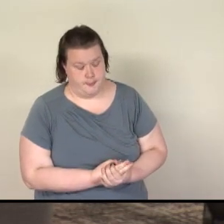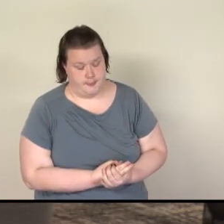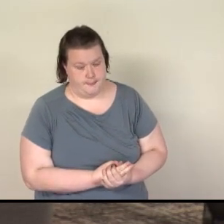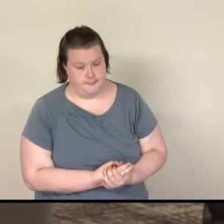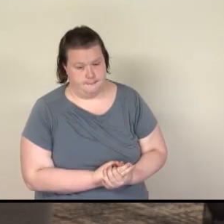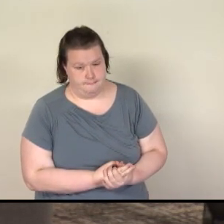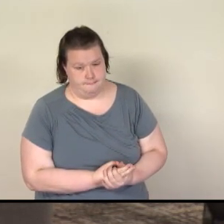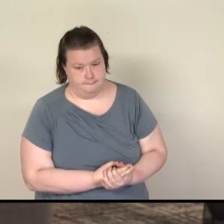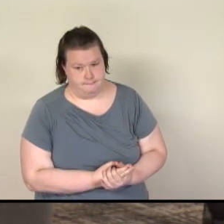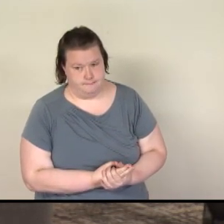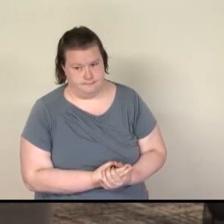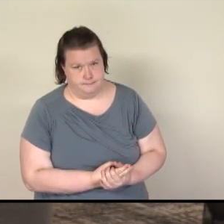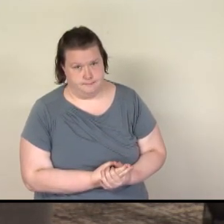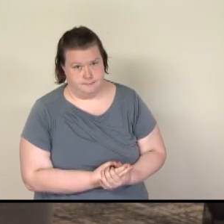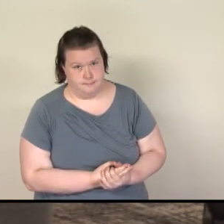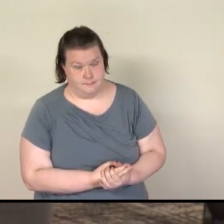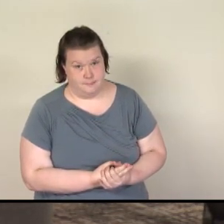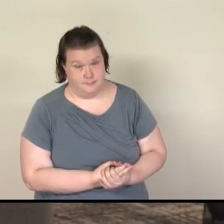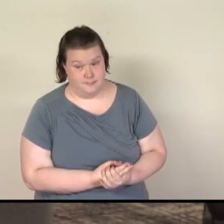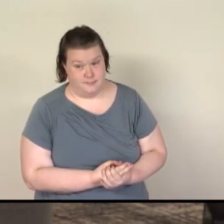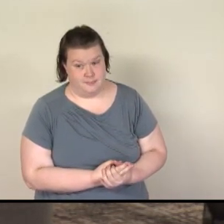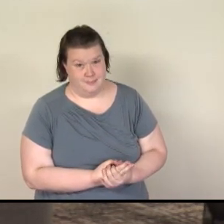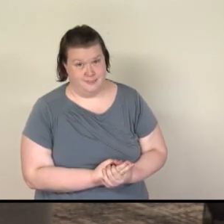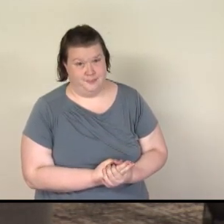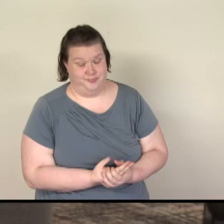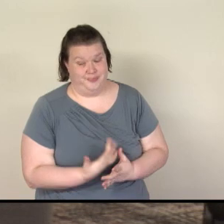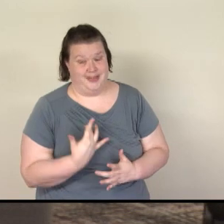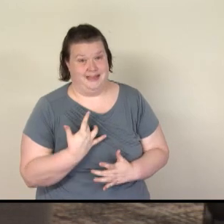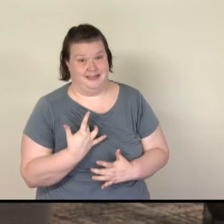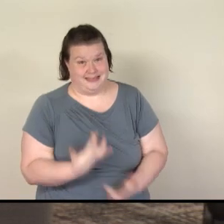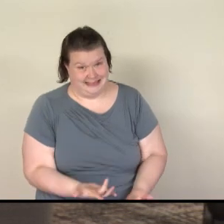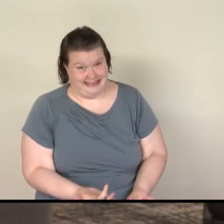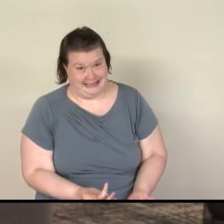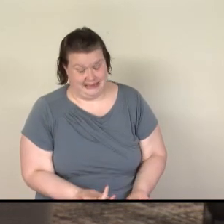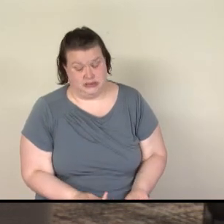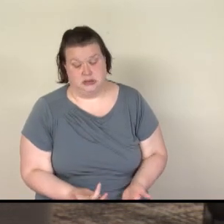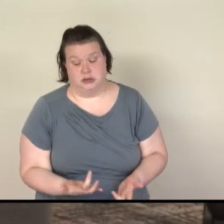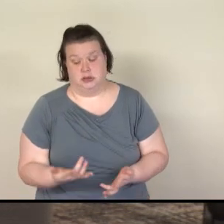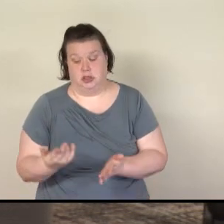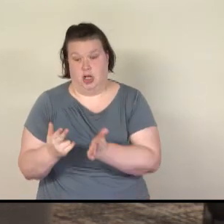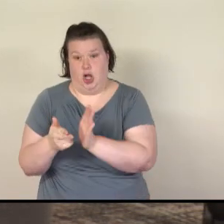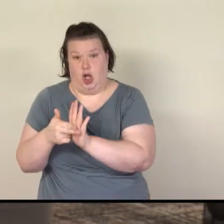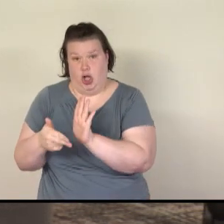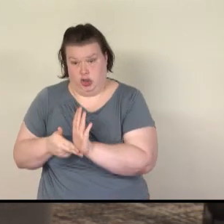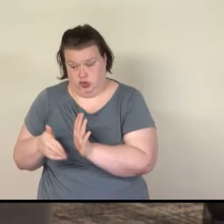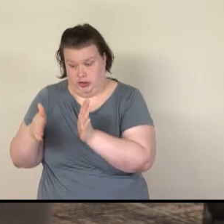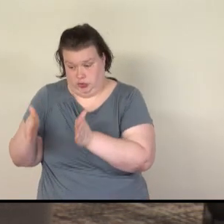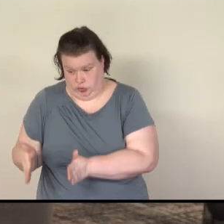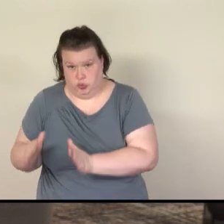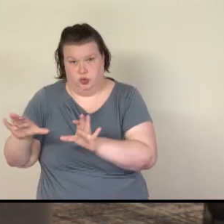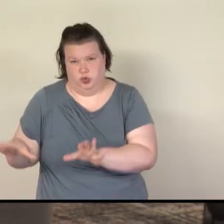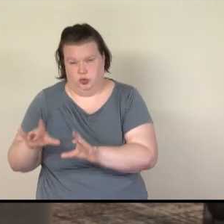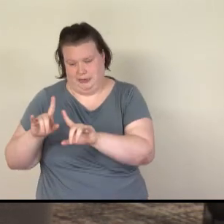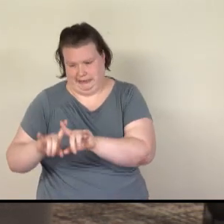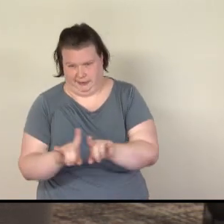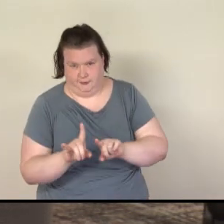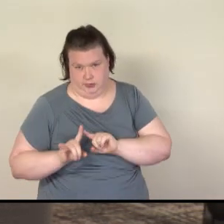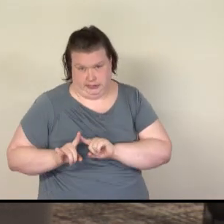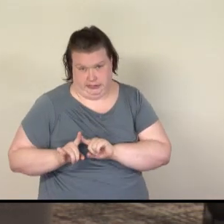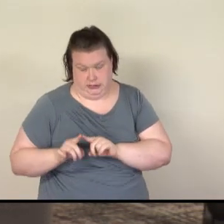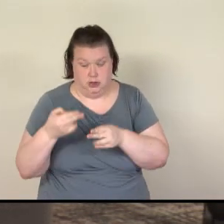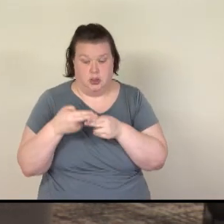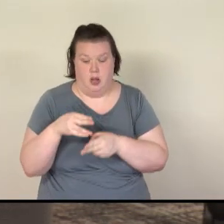A lot of times contractors do things differently. It's their business. It's called means and methods. They can figure out how to best approach the